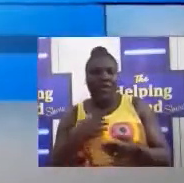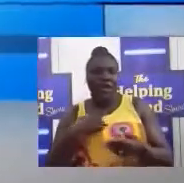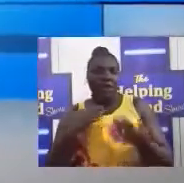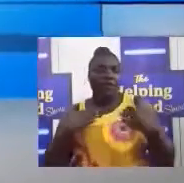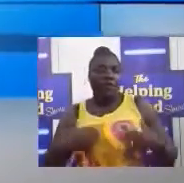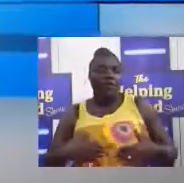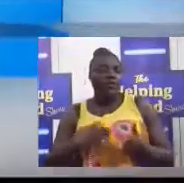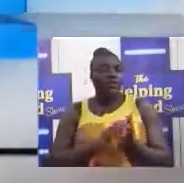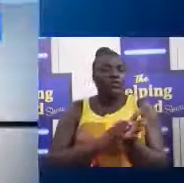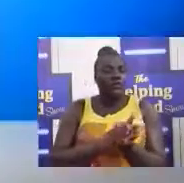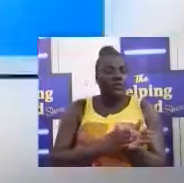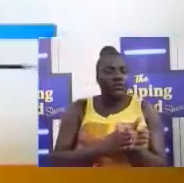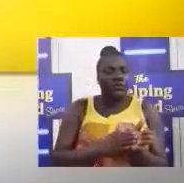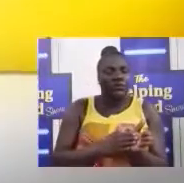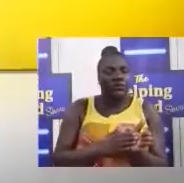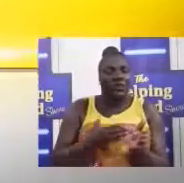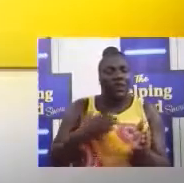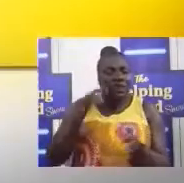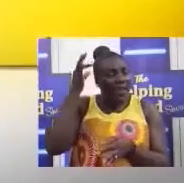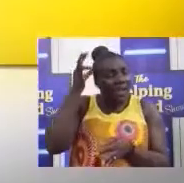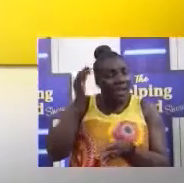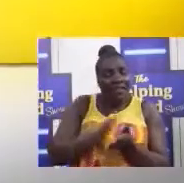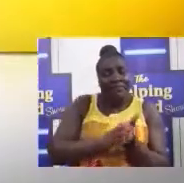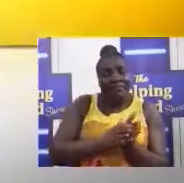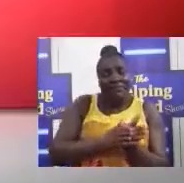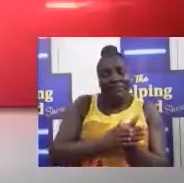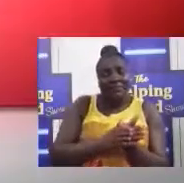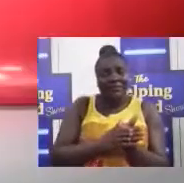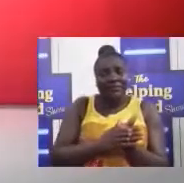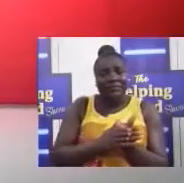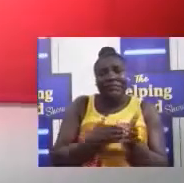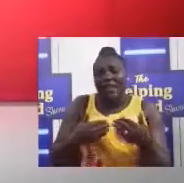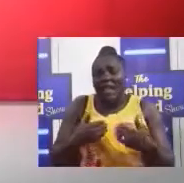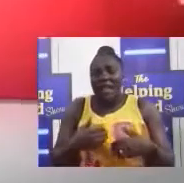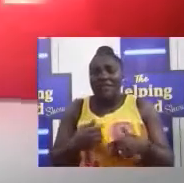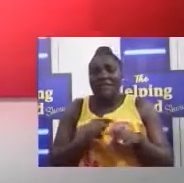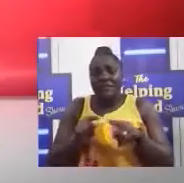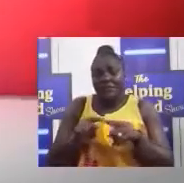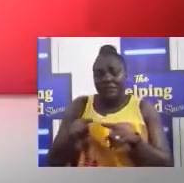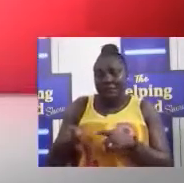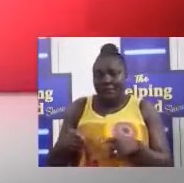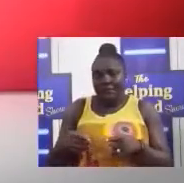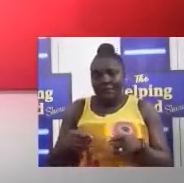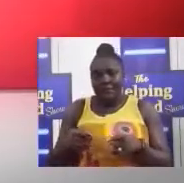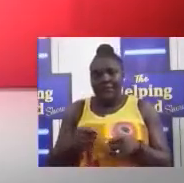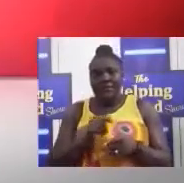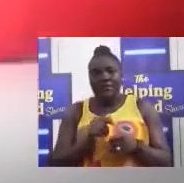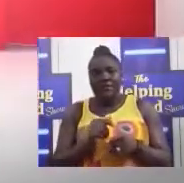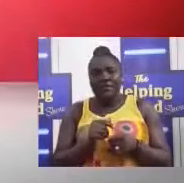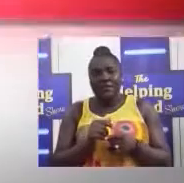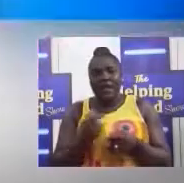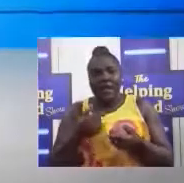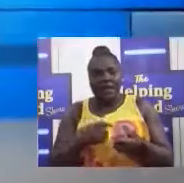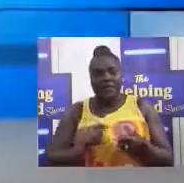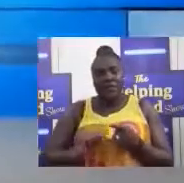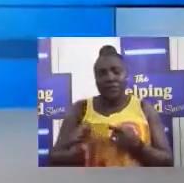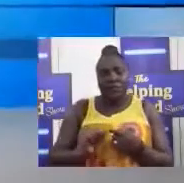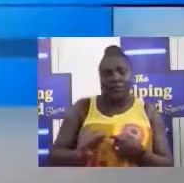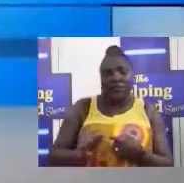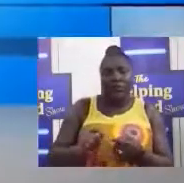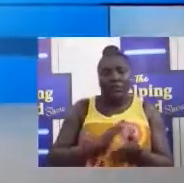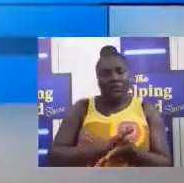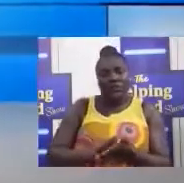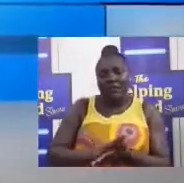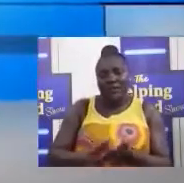Cleaners Body Lotions, DV Cleaners Hair Shampoos, DV Cleaners Hair Conditioners, DV Cleaners Liquid